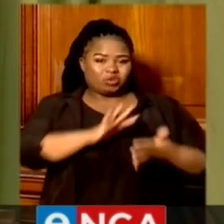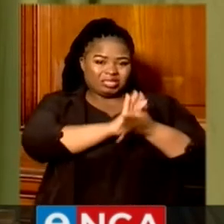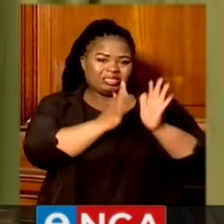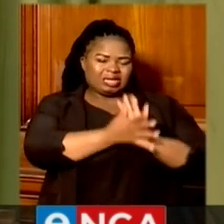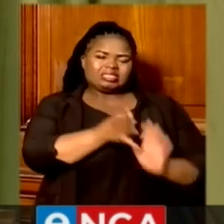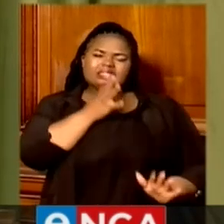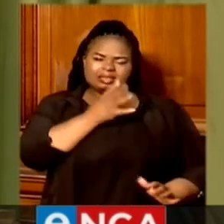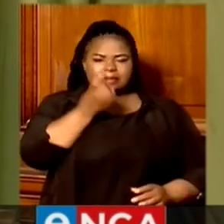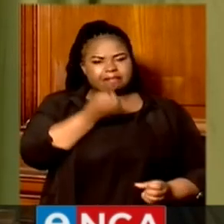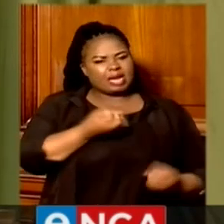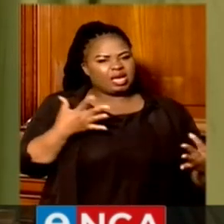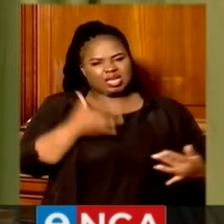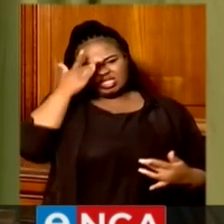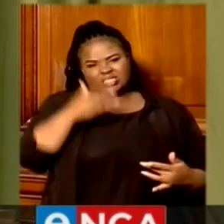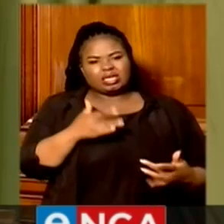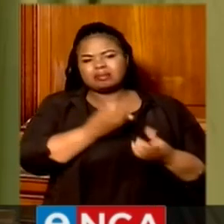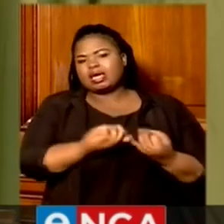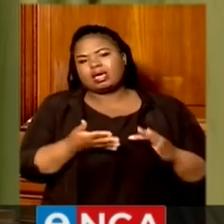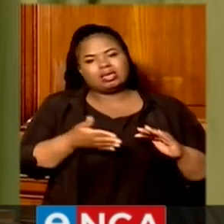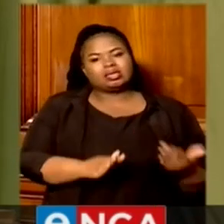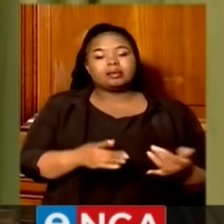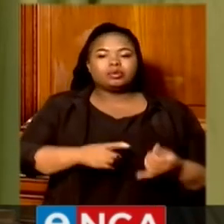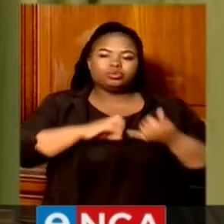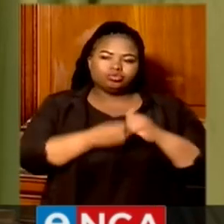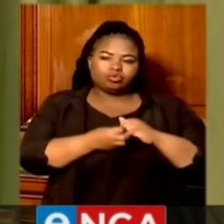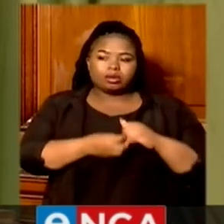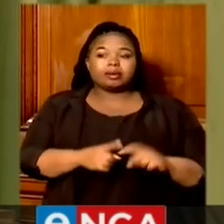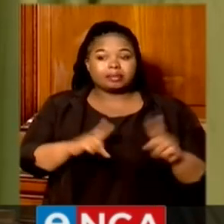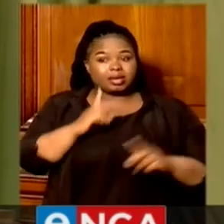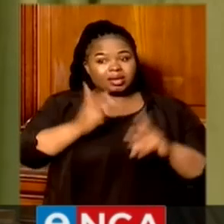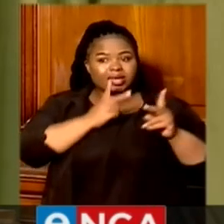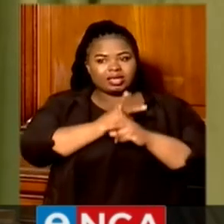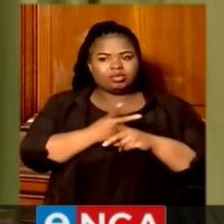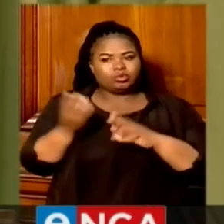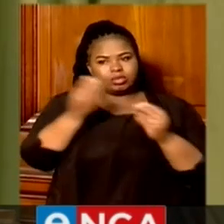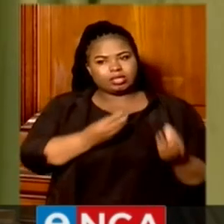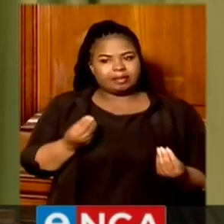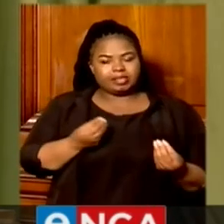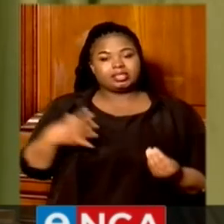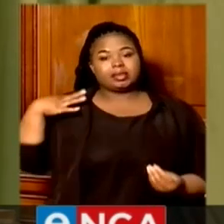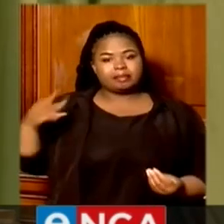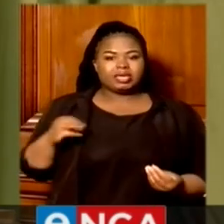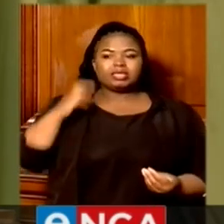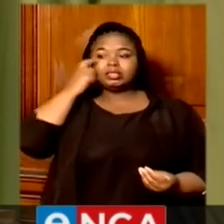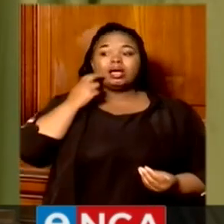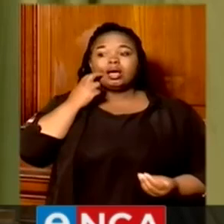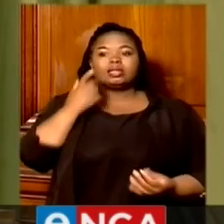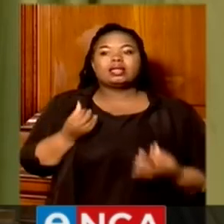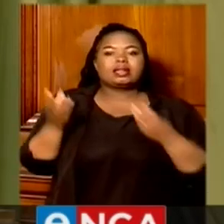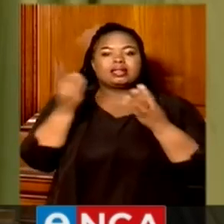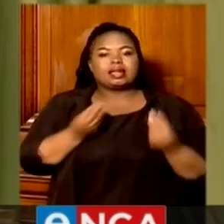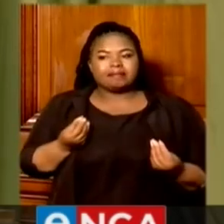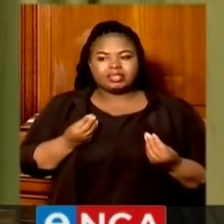SASSA has got the largest number, and we're doing everything we can. And again, those numbers, Minister Mkhize, the numbers are